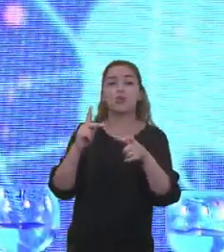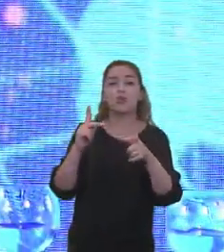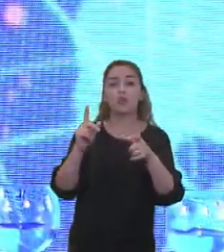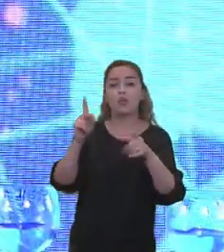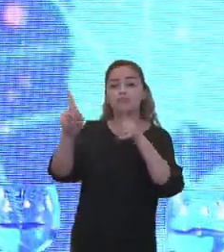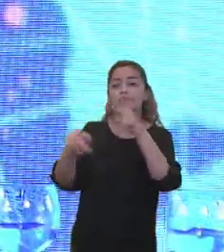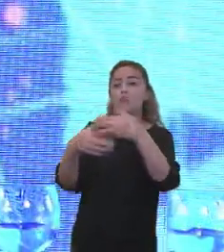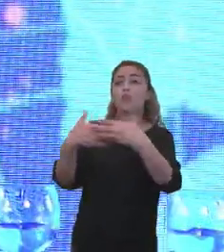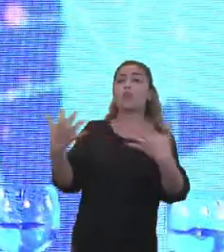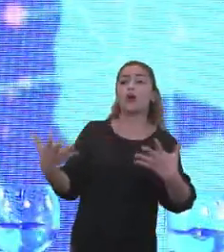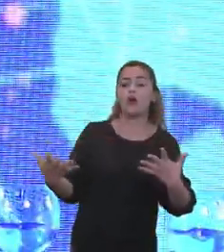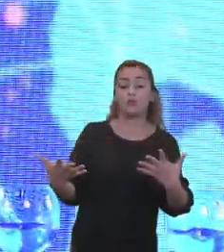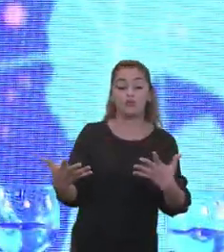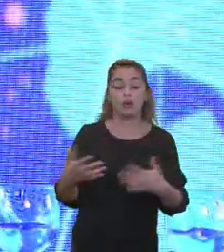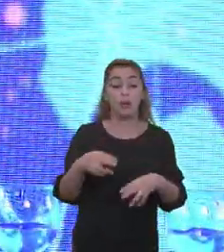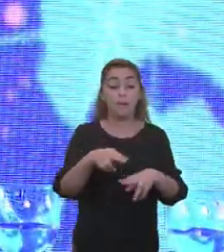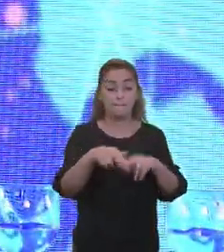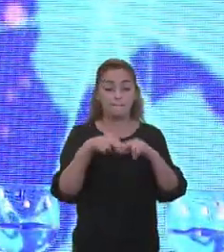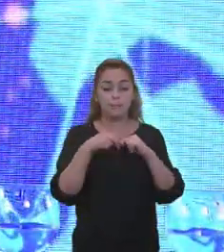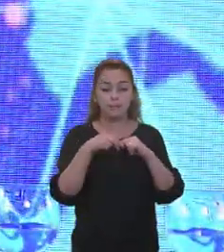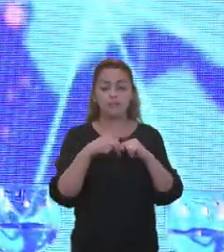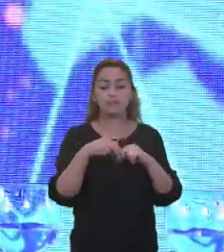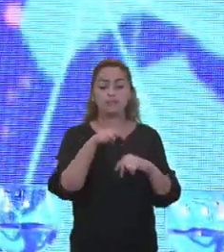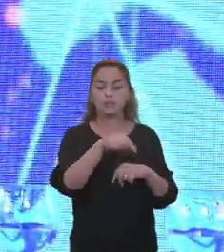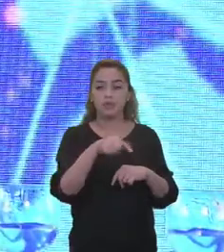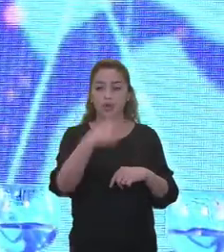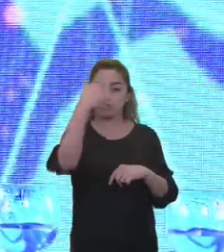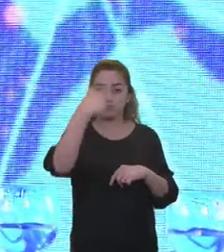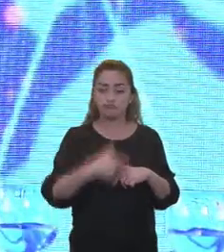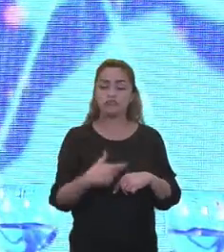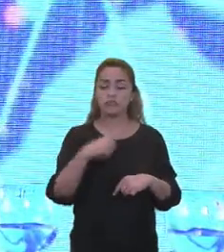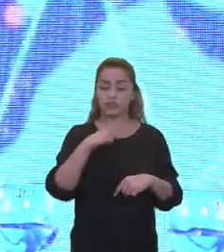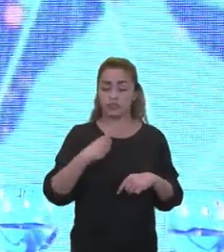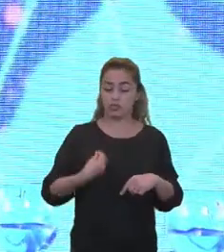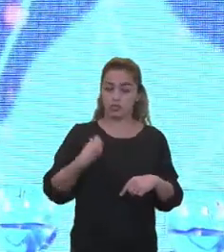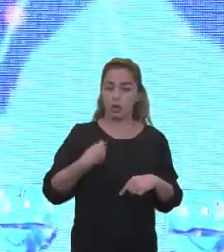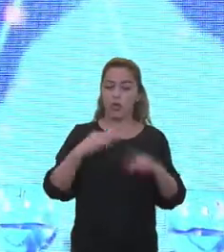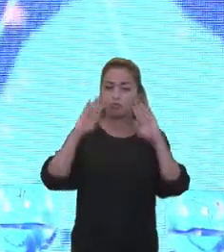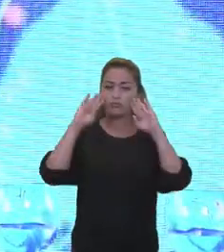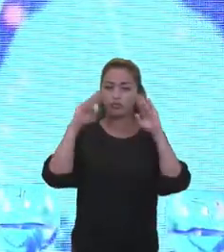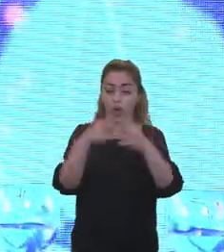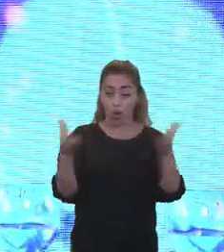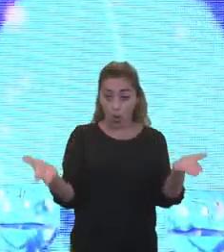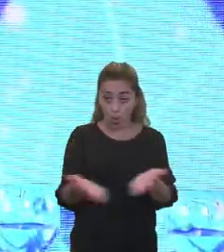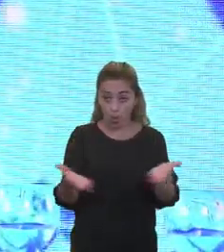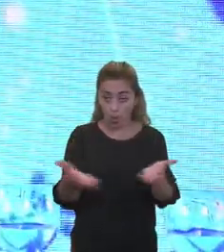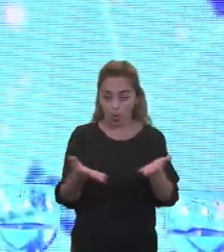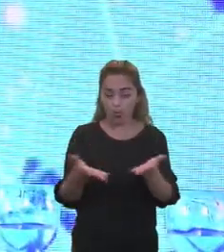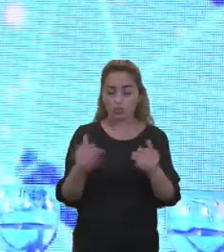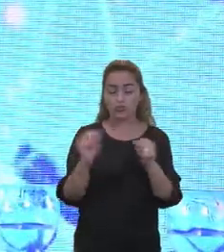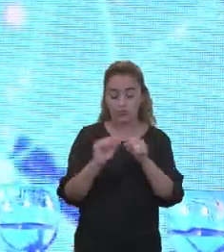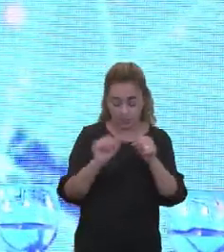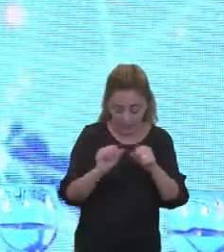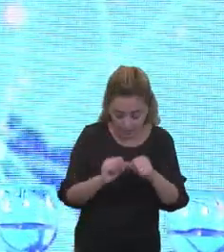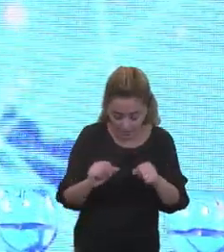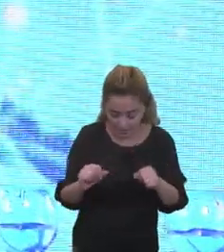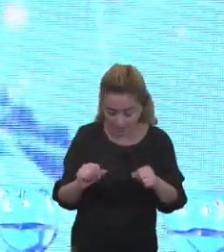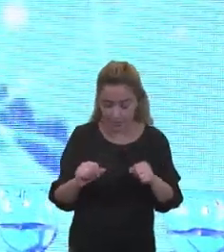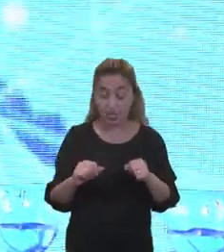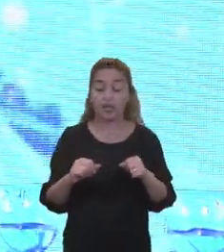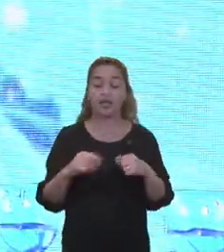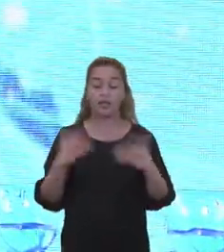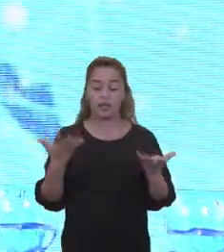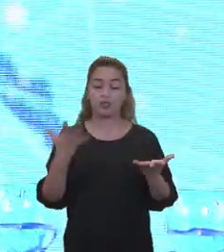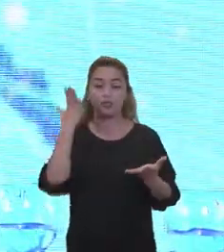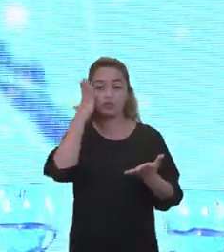But I put myself at your disposal in a way more focused in what I know how to do